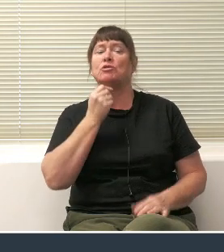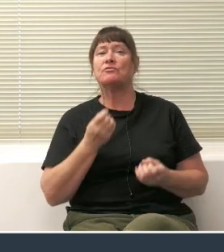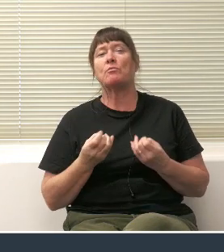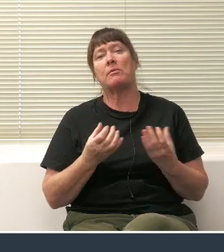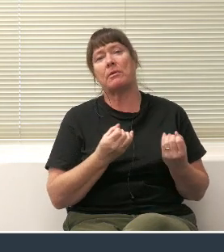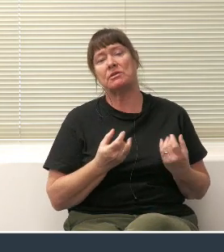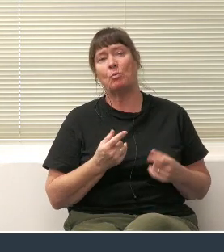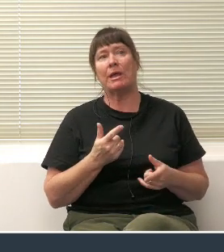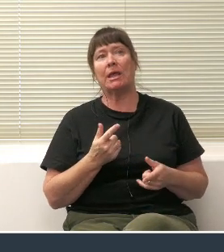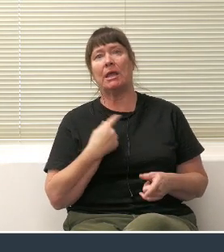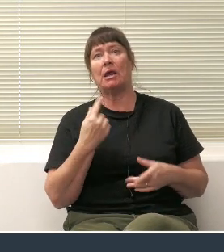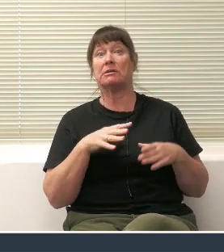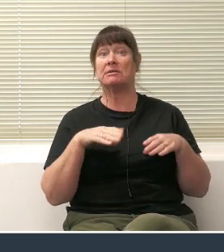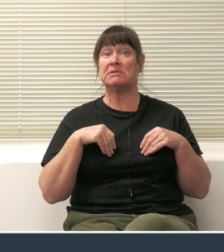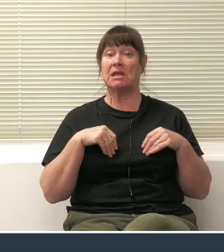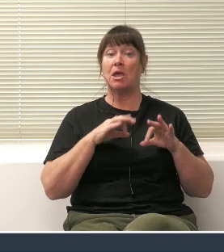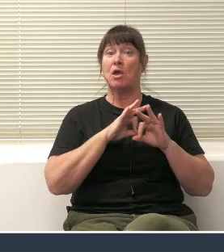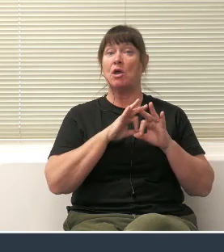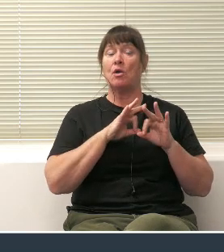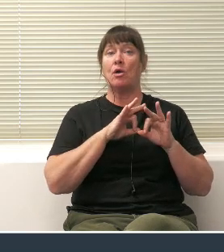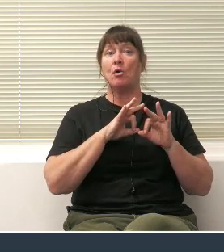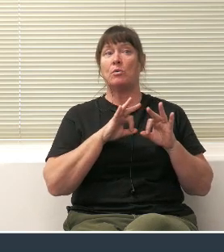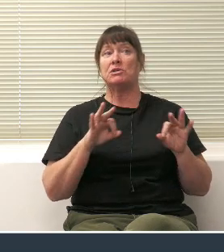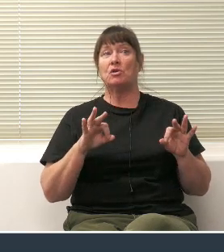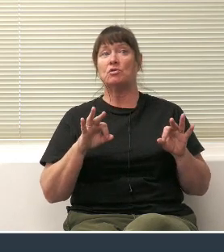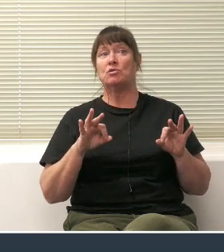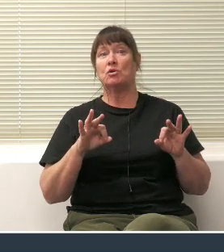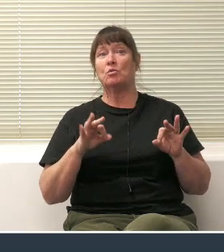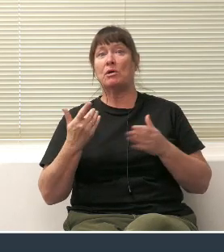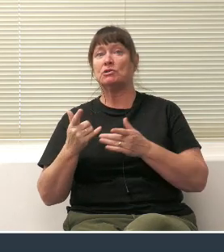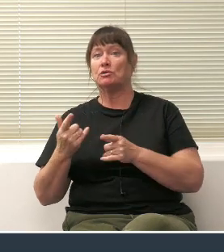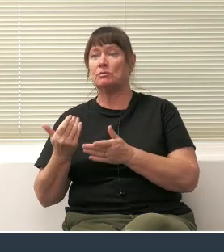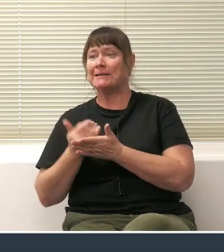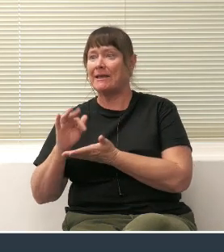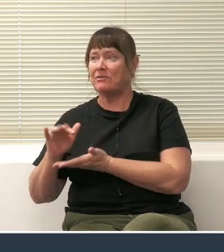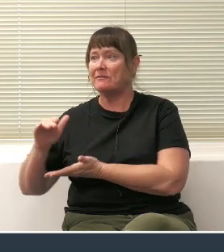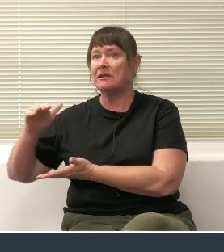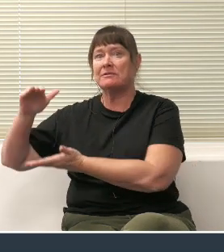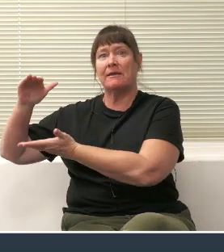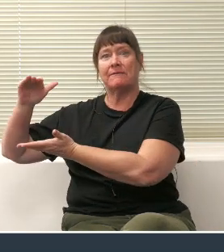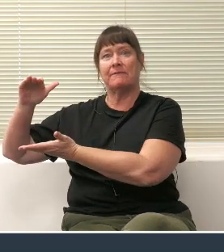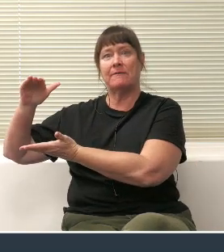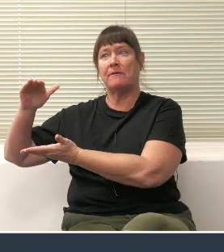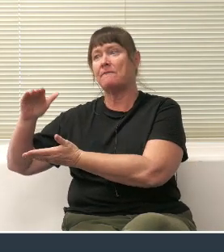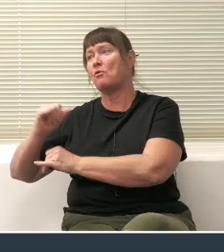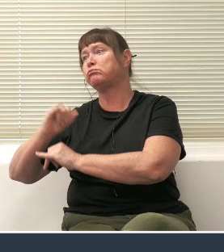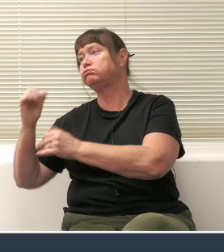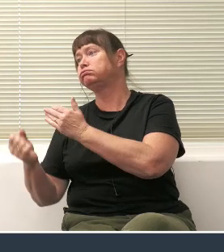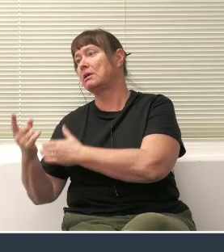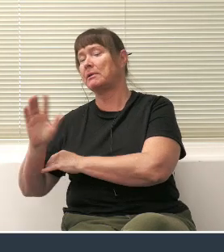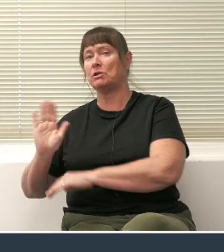think we're acknowledging that we don't actually want to create a reserve at this stage until we've had the